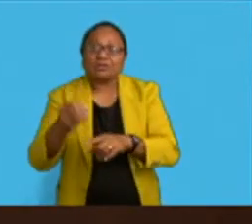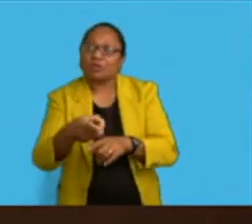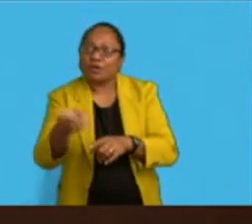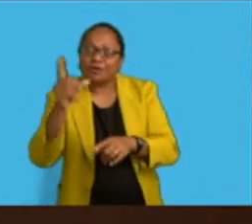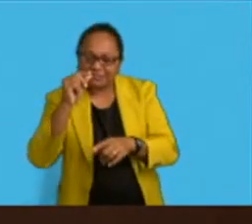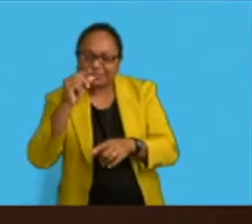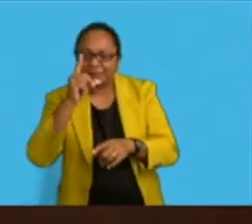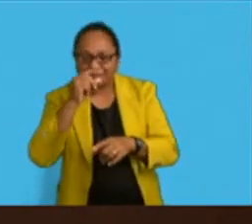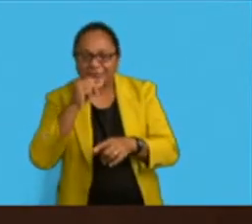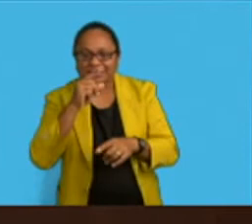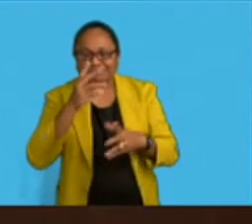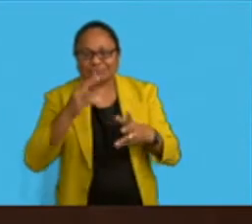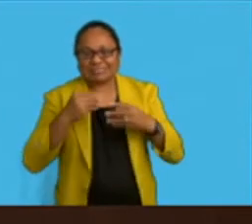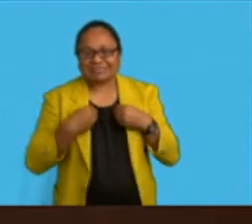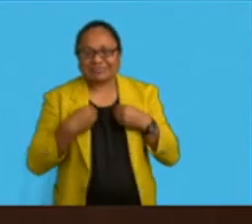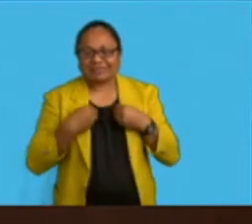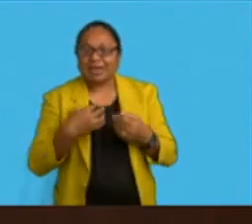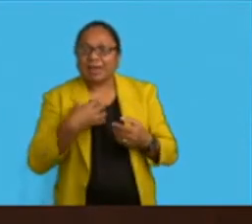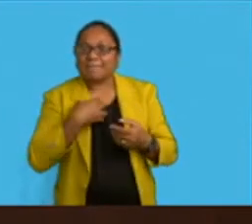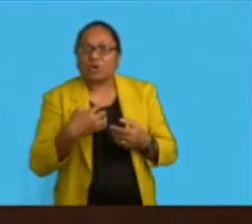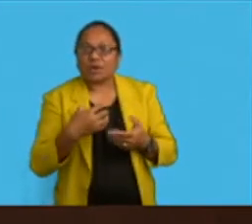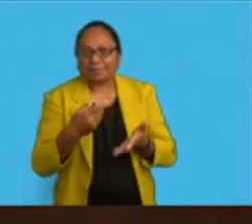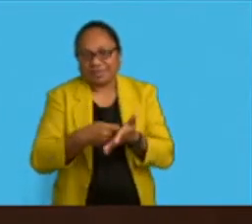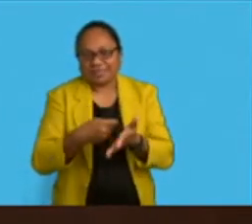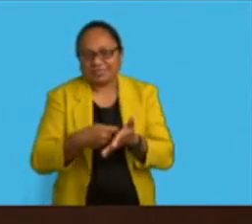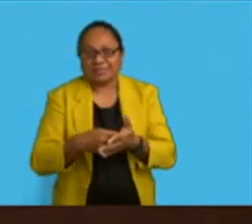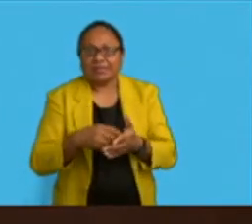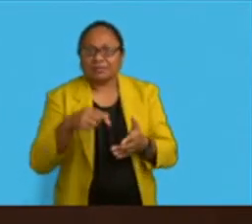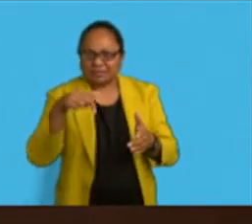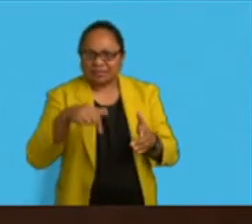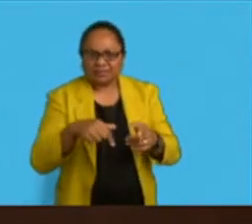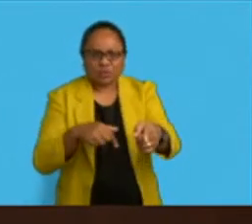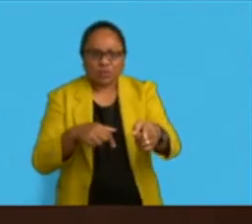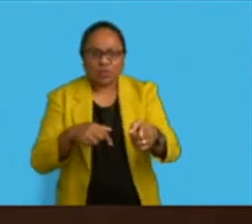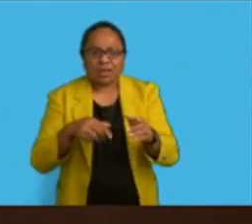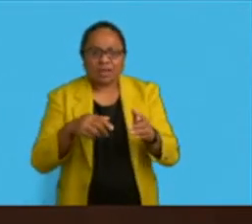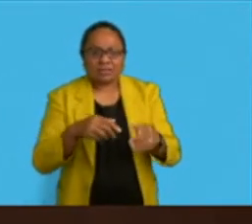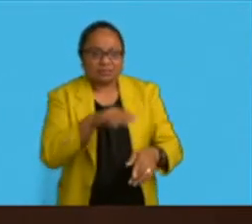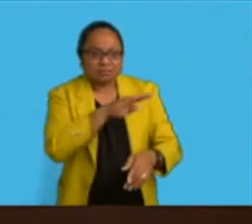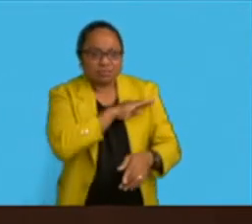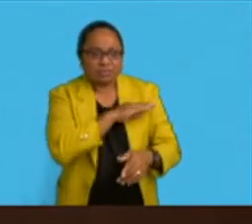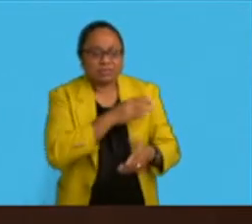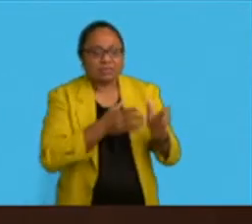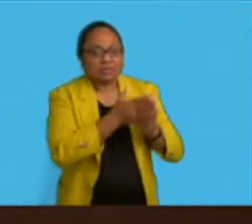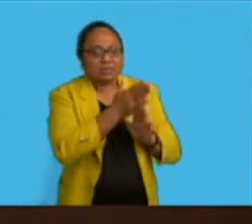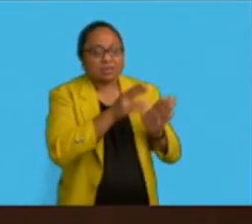As you saw only 2 days ago, Madam Speaker, the Honourable Prime Minister was in Yandua in Nandronga.